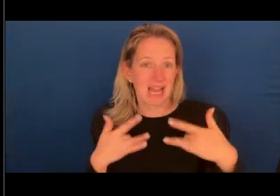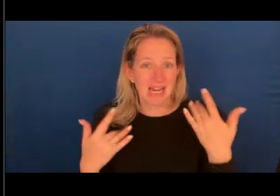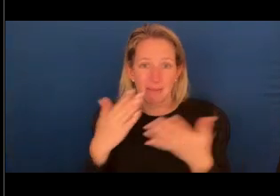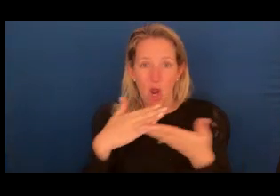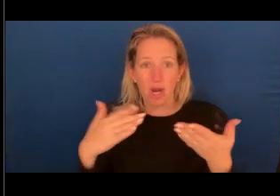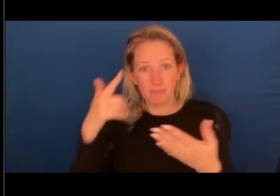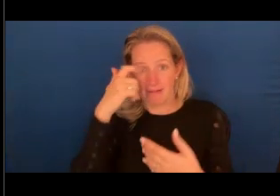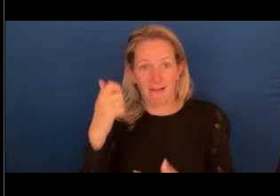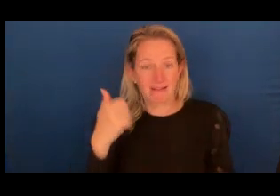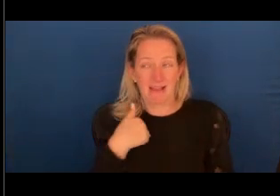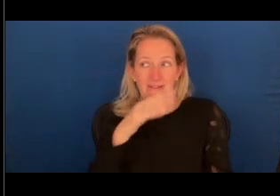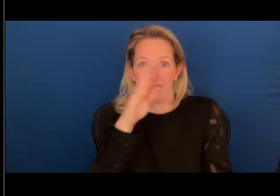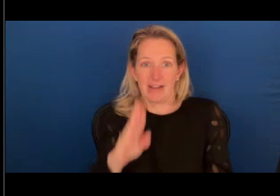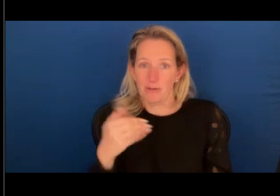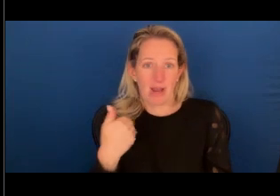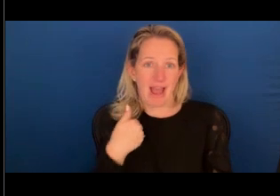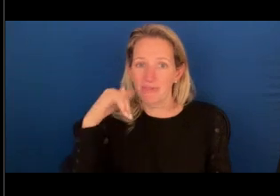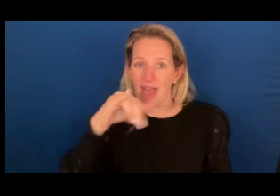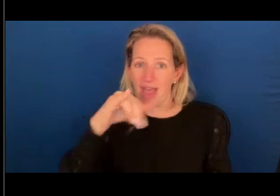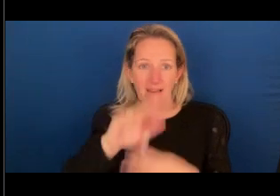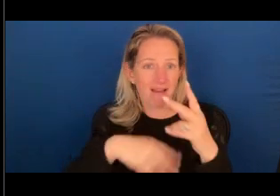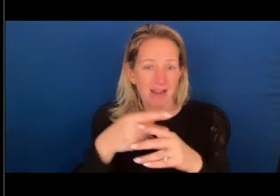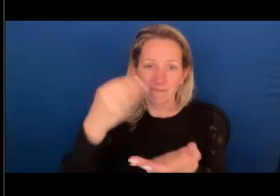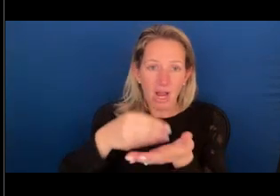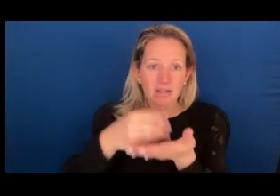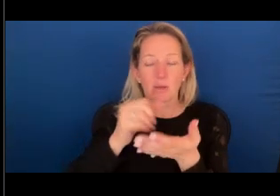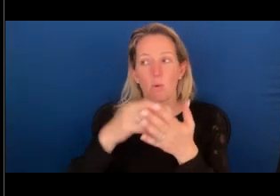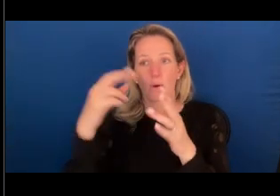kind of case from the NSF funding or DOE funding yet.